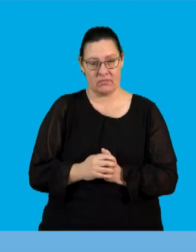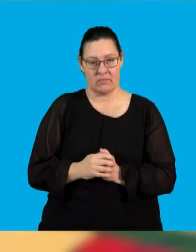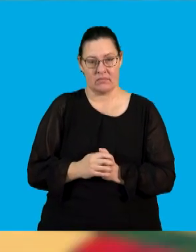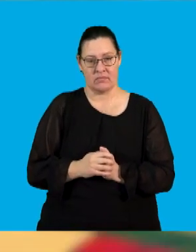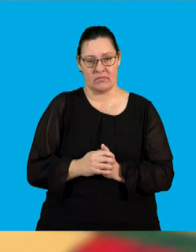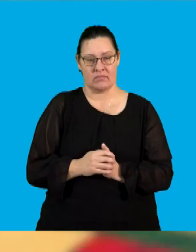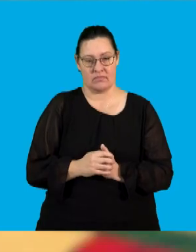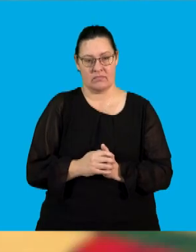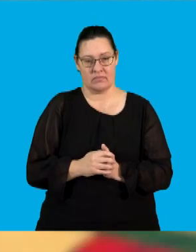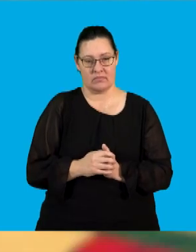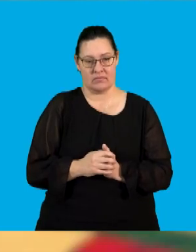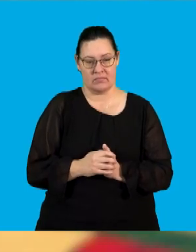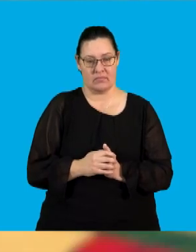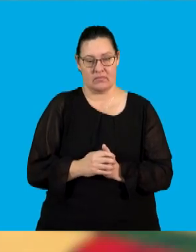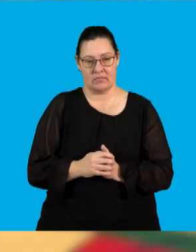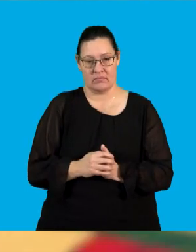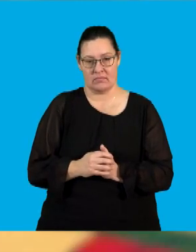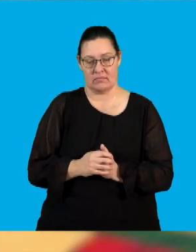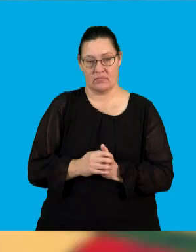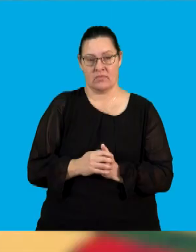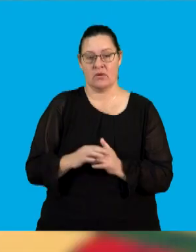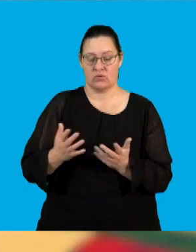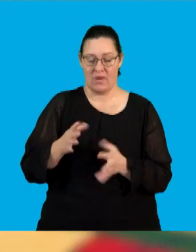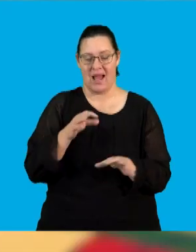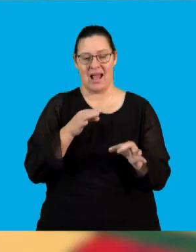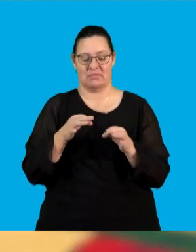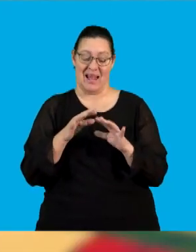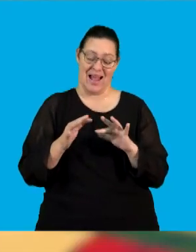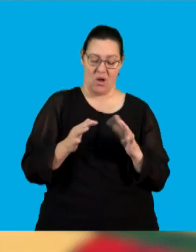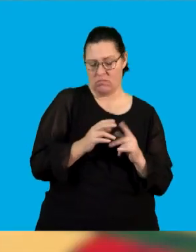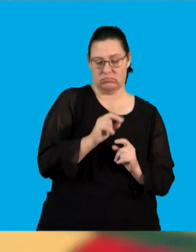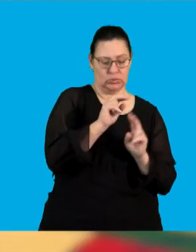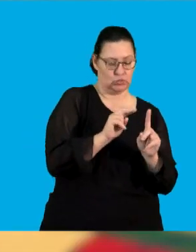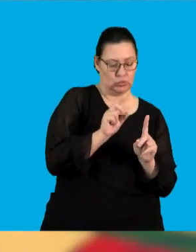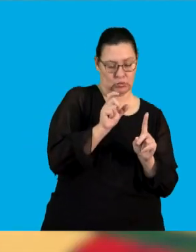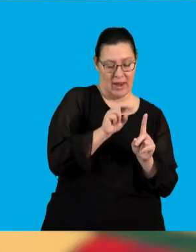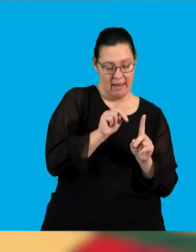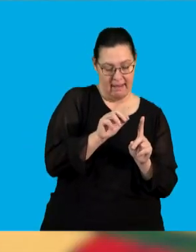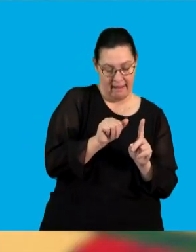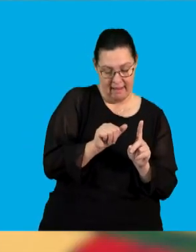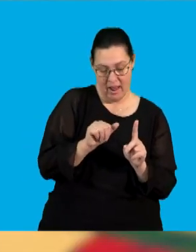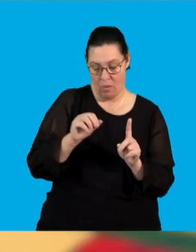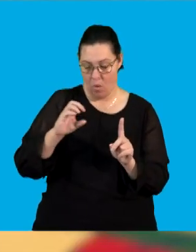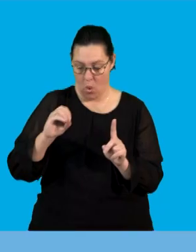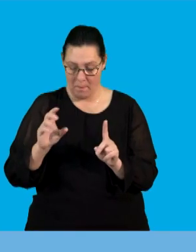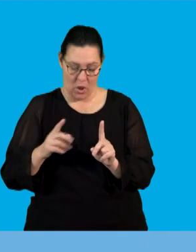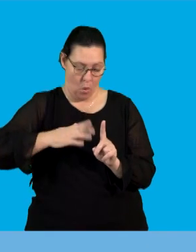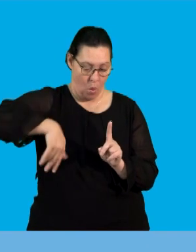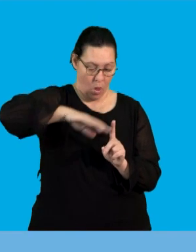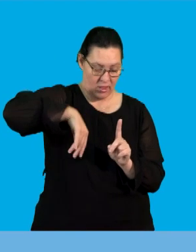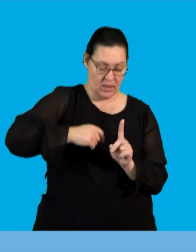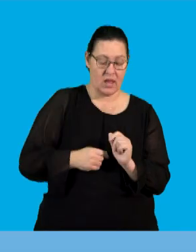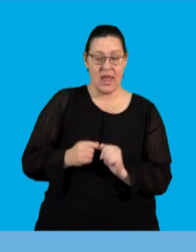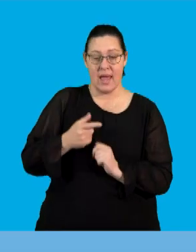everything, the sodium and also including the oxygen. So you have 2 atoms of sodium and 2 atoms of oxygen combined together to form